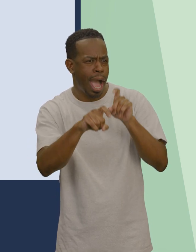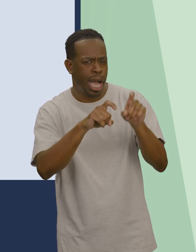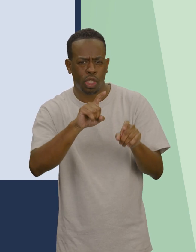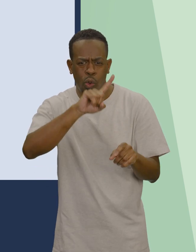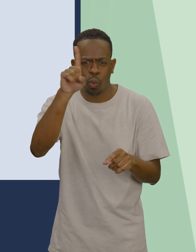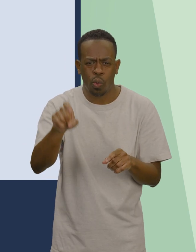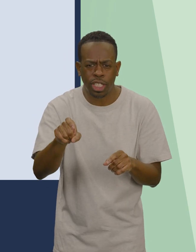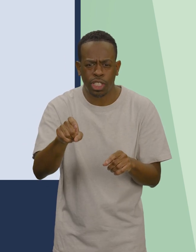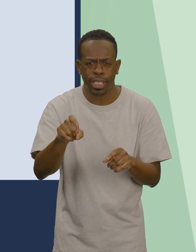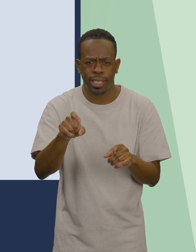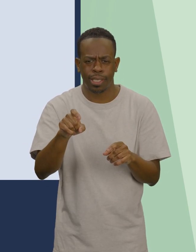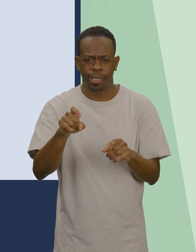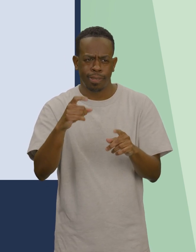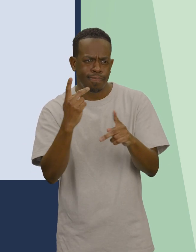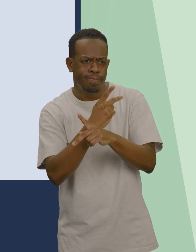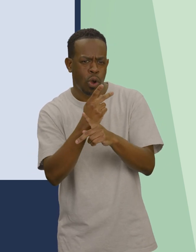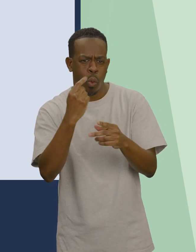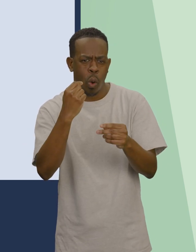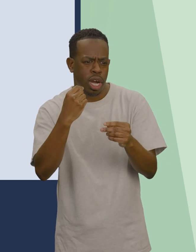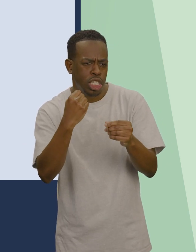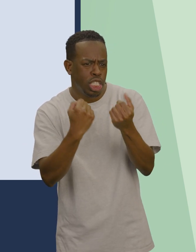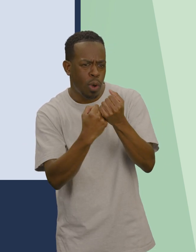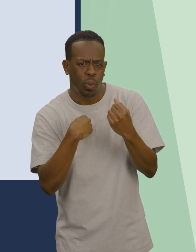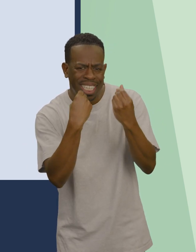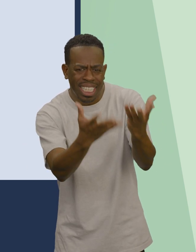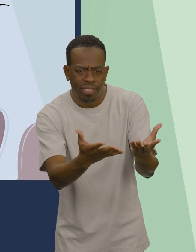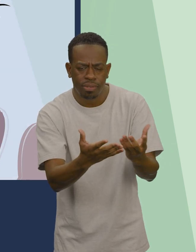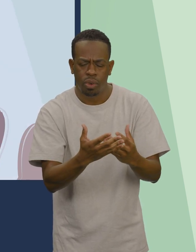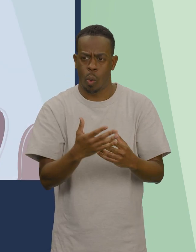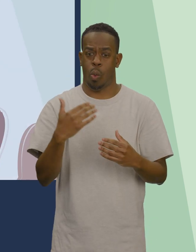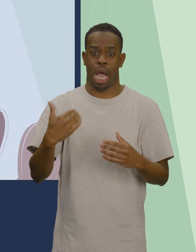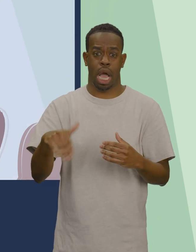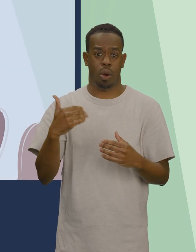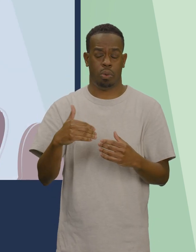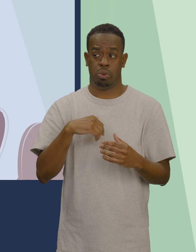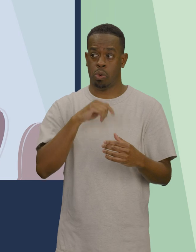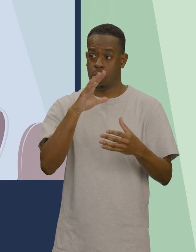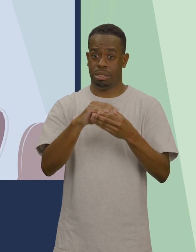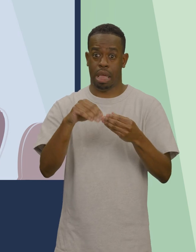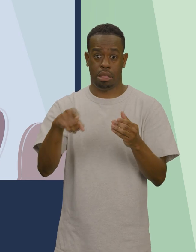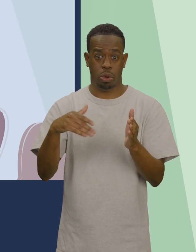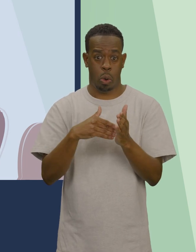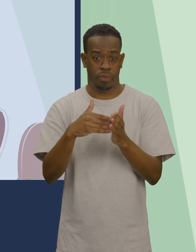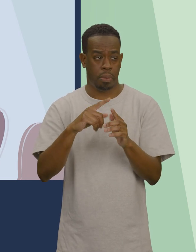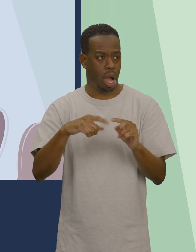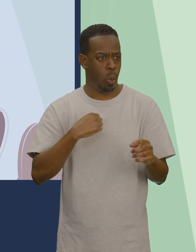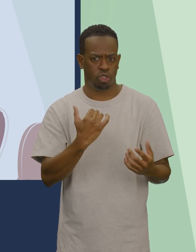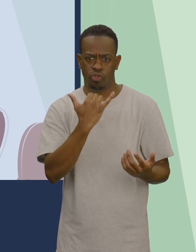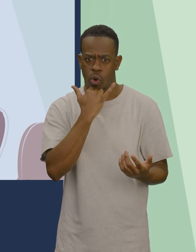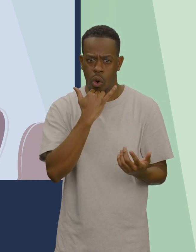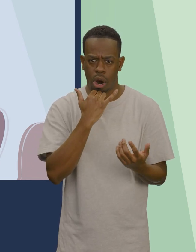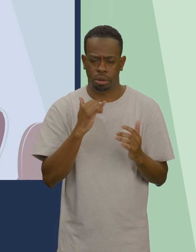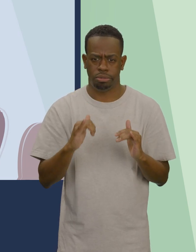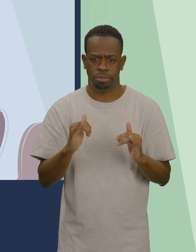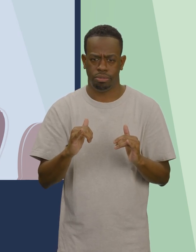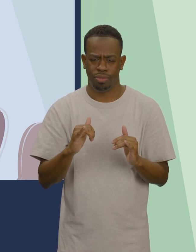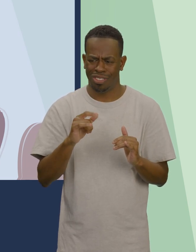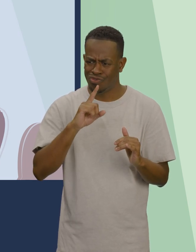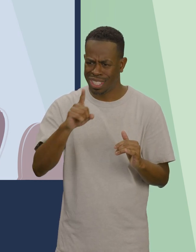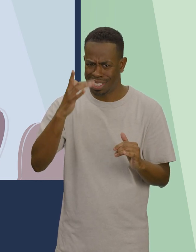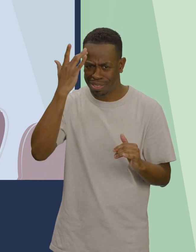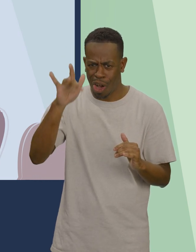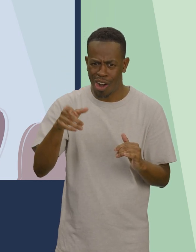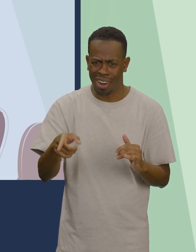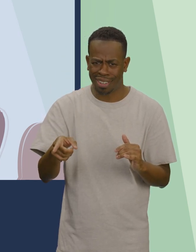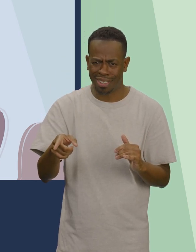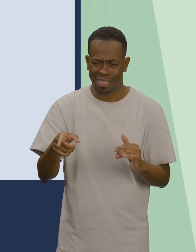we can ask the deeper questions and provide the support they need. Whoa, I don't say this often, but I was wrong. This